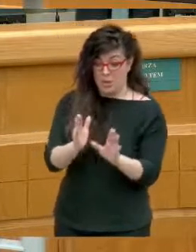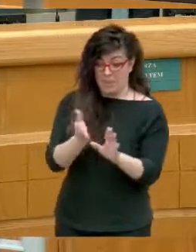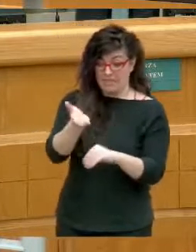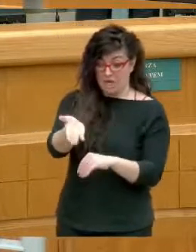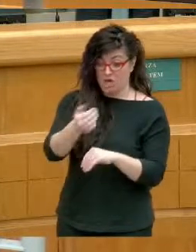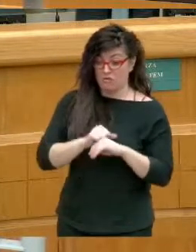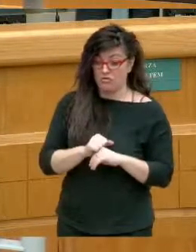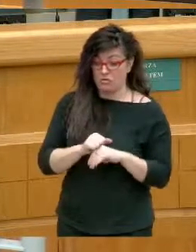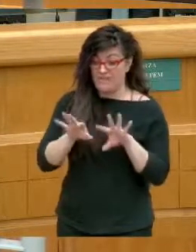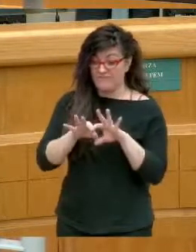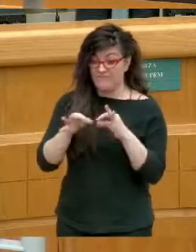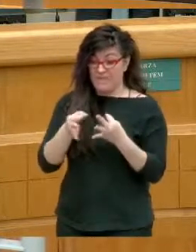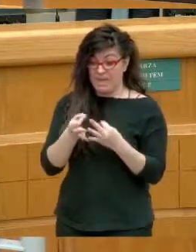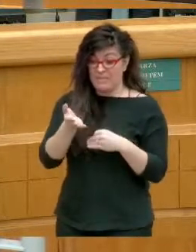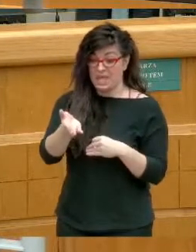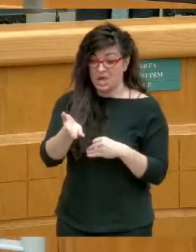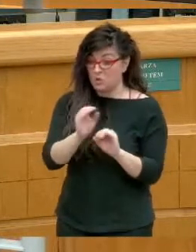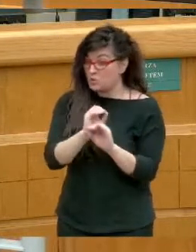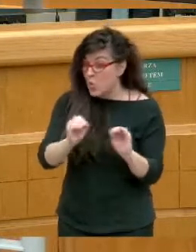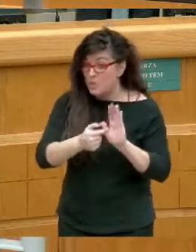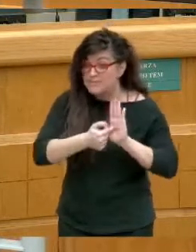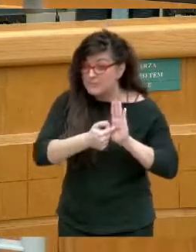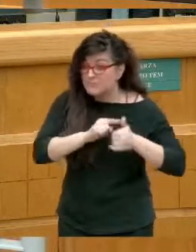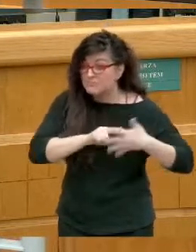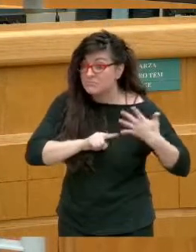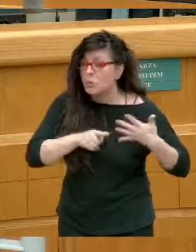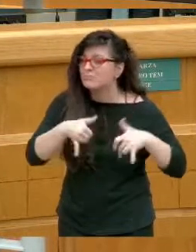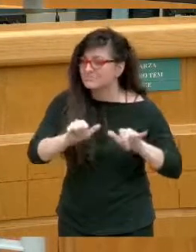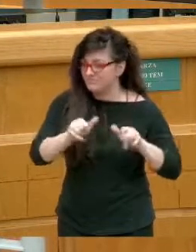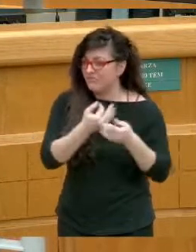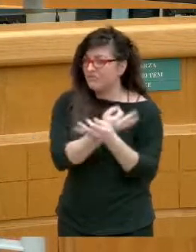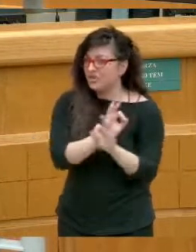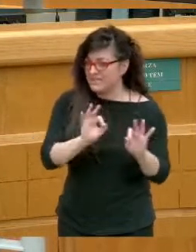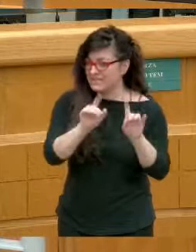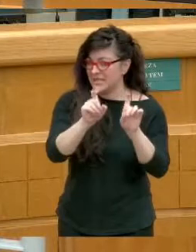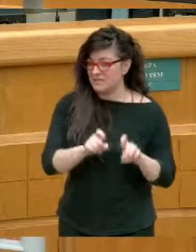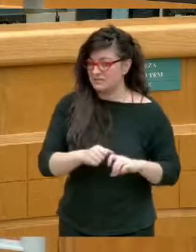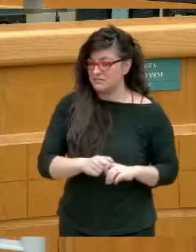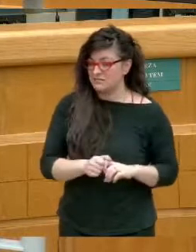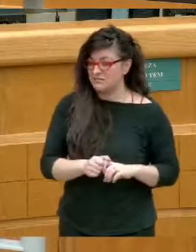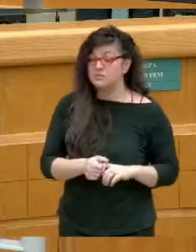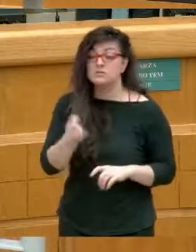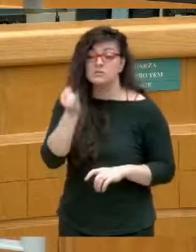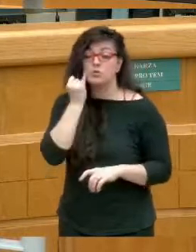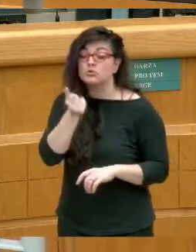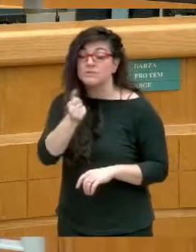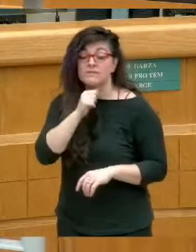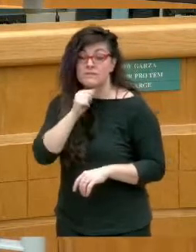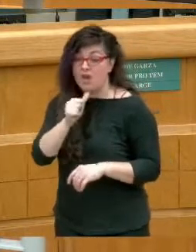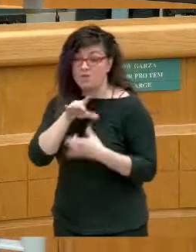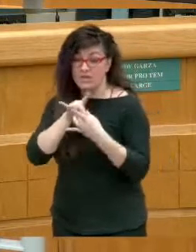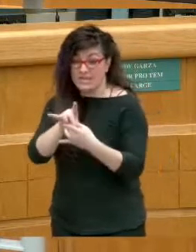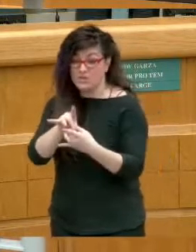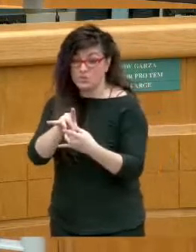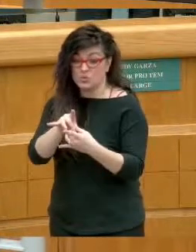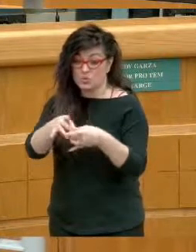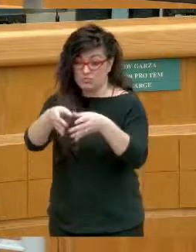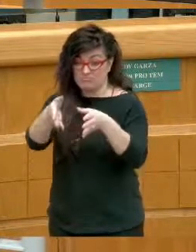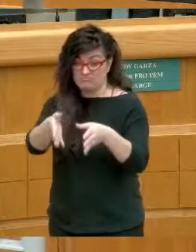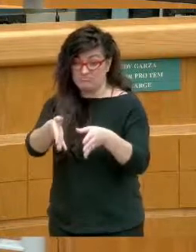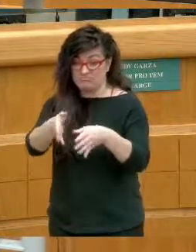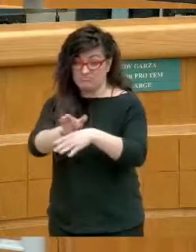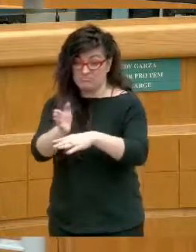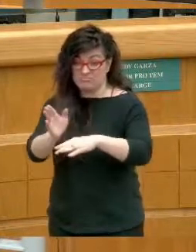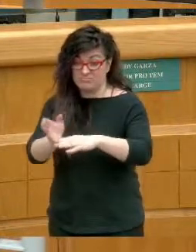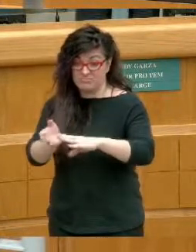not exhibiting signs, you get free testing. And if you're not that type of person, but you're showing